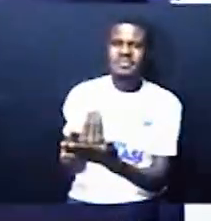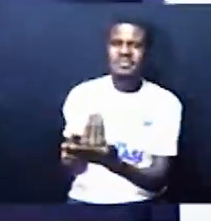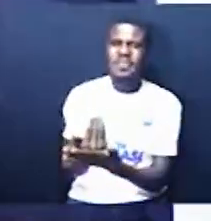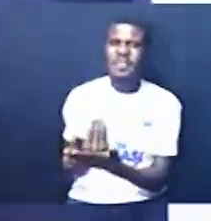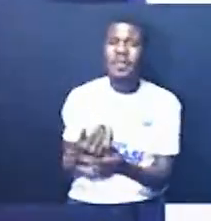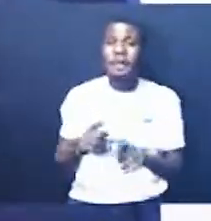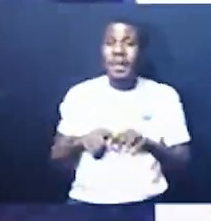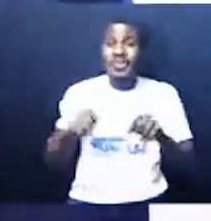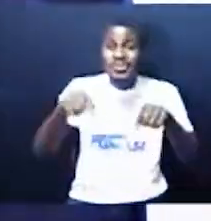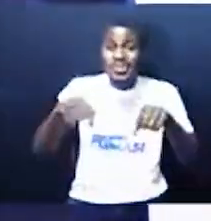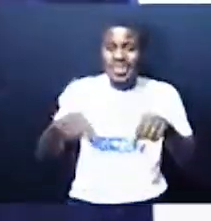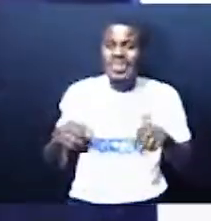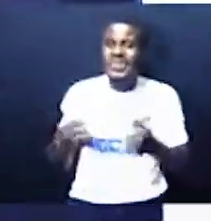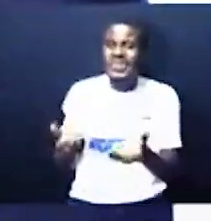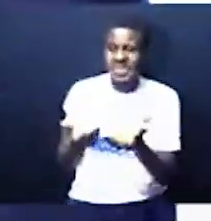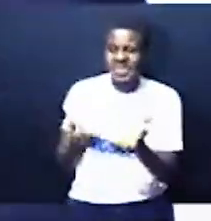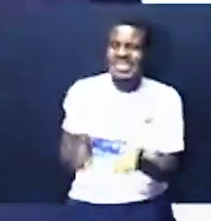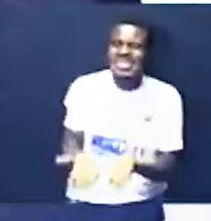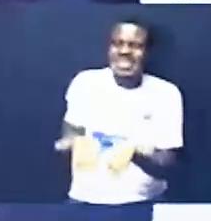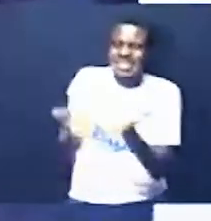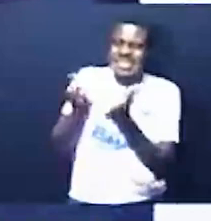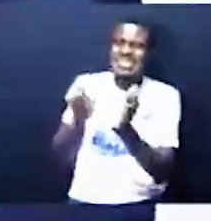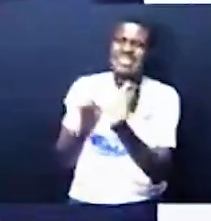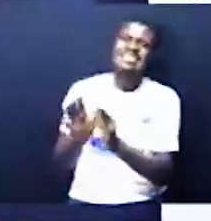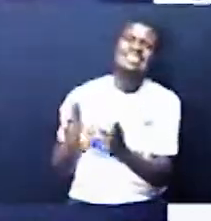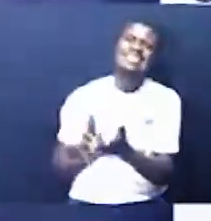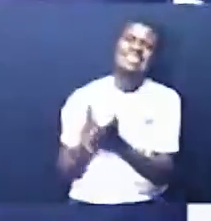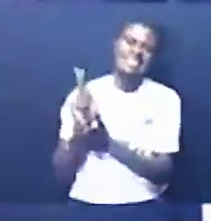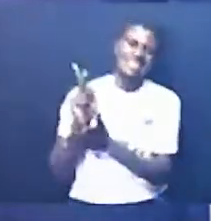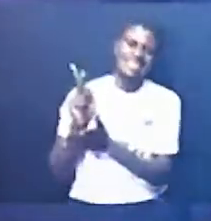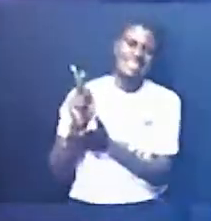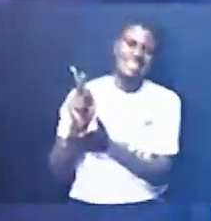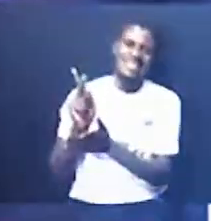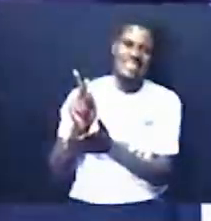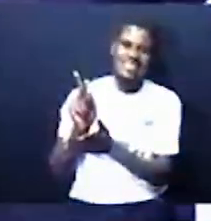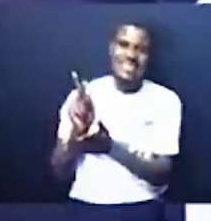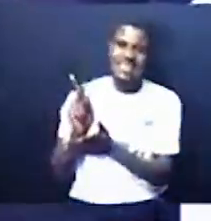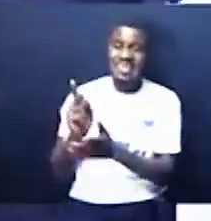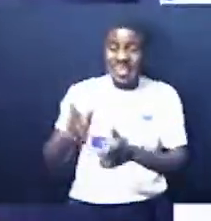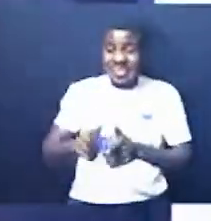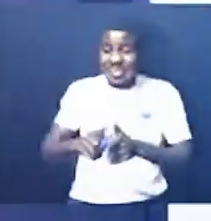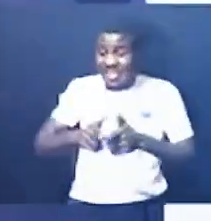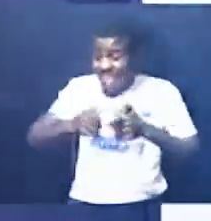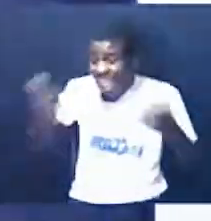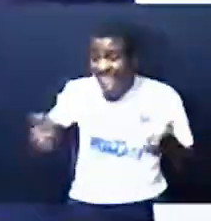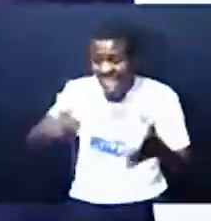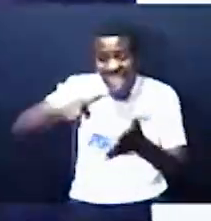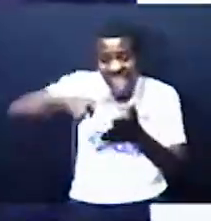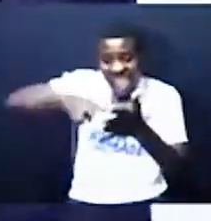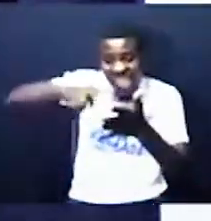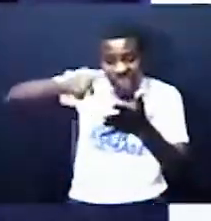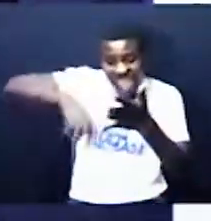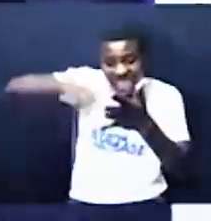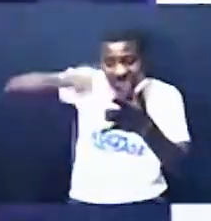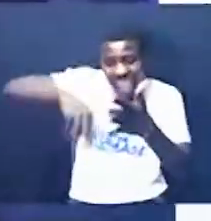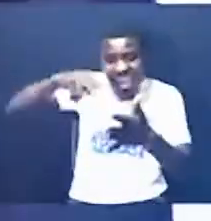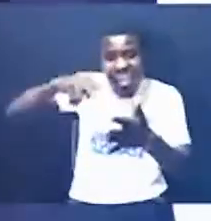us to lift Jesus up. And ye pese ye ma Yesu. So the greatest verse in scripture,